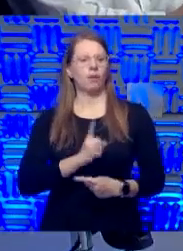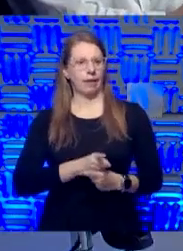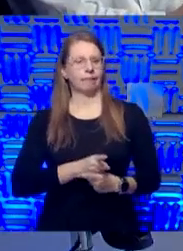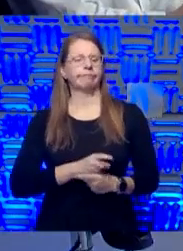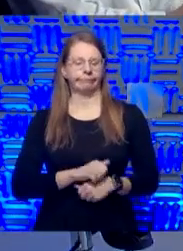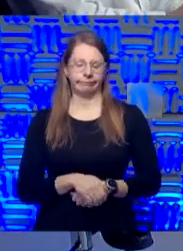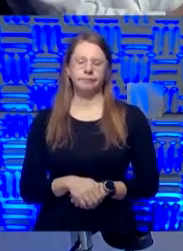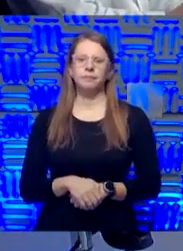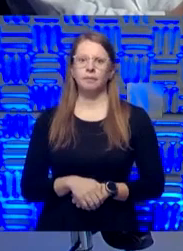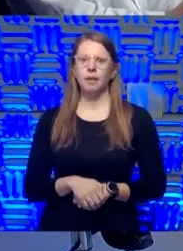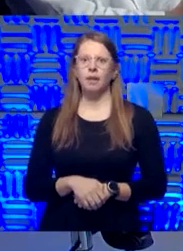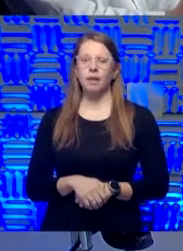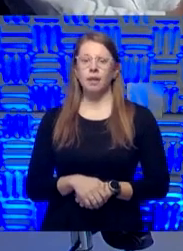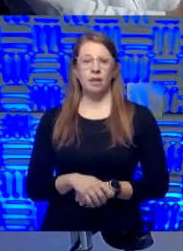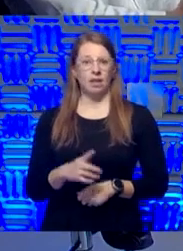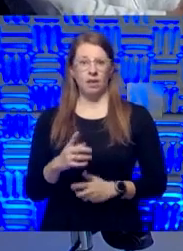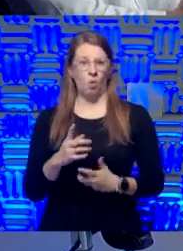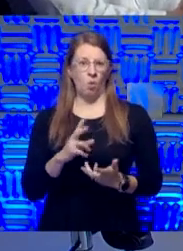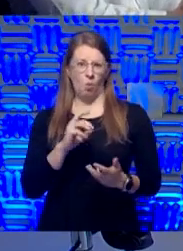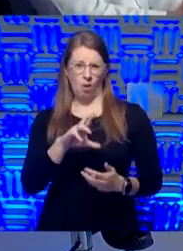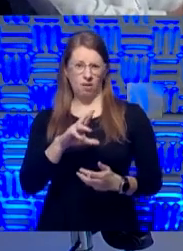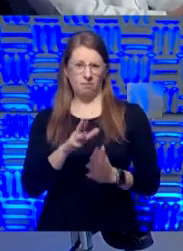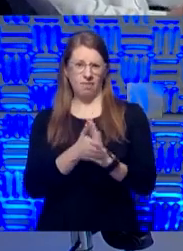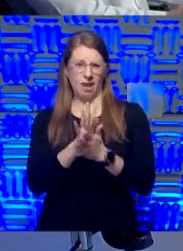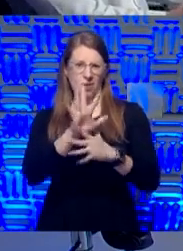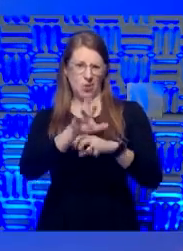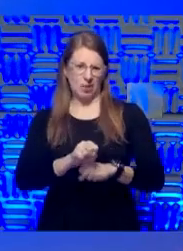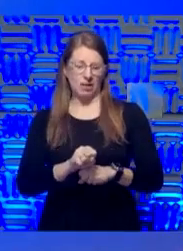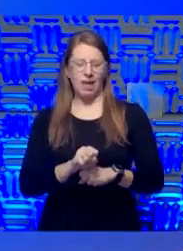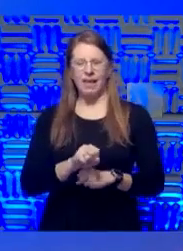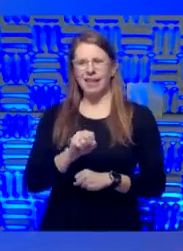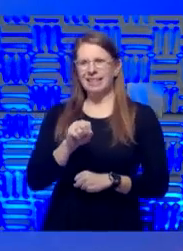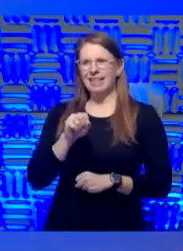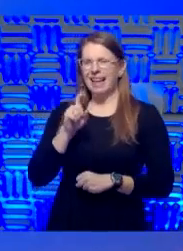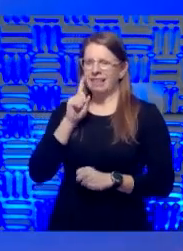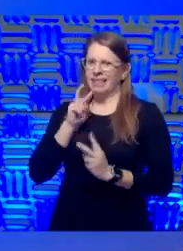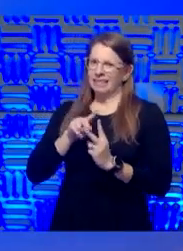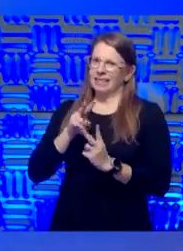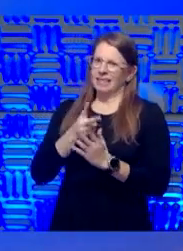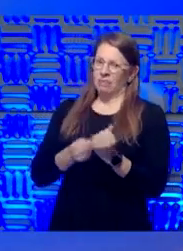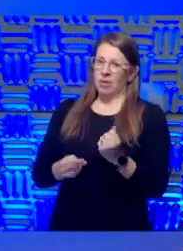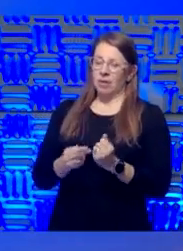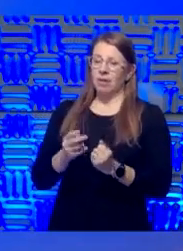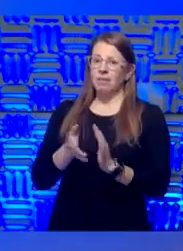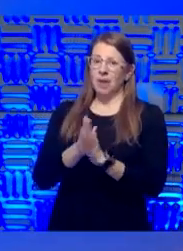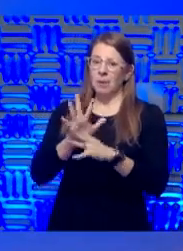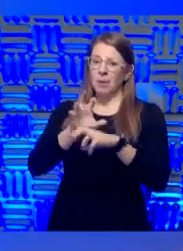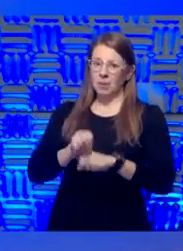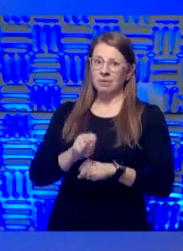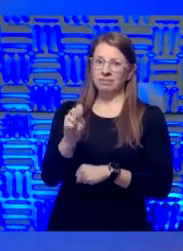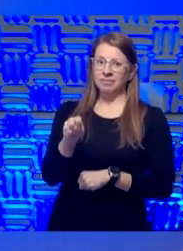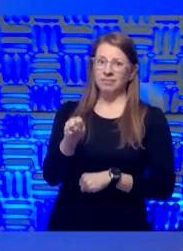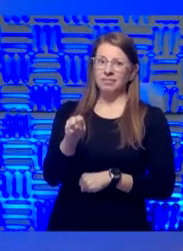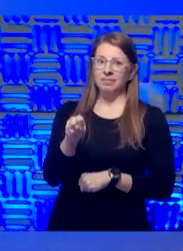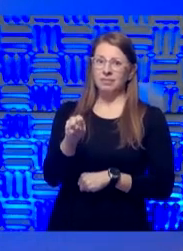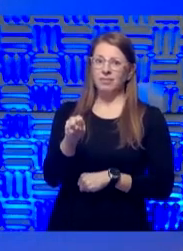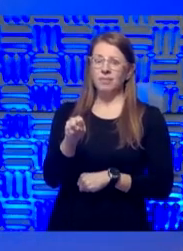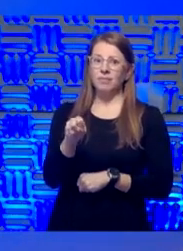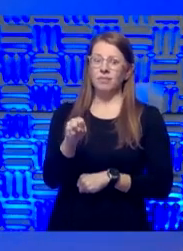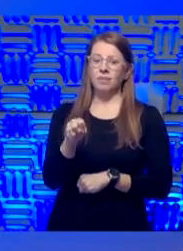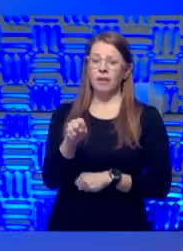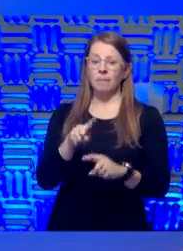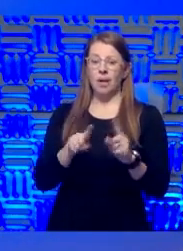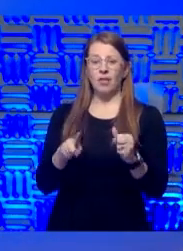And I think that... Are we just getting used to it? I think there's a combination of things. We are probably getting used to it, but I think those